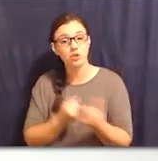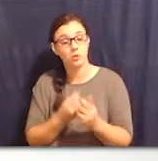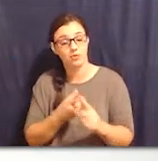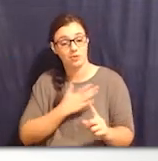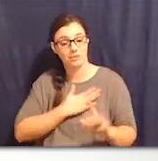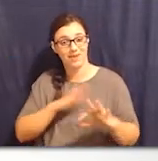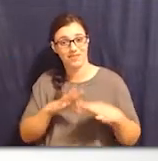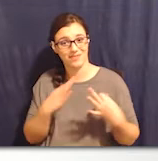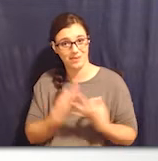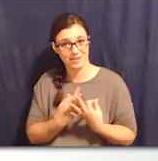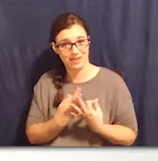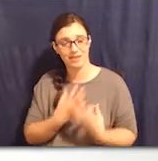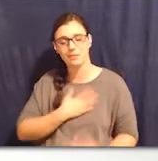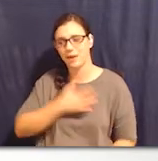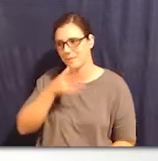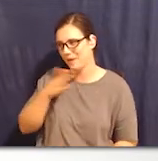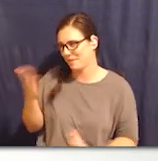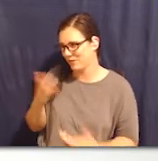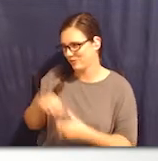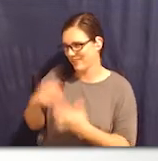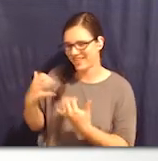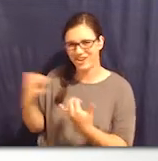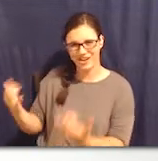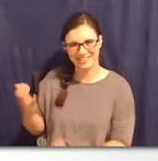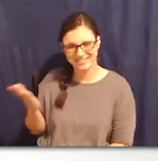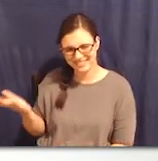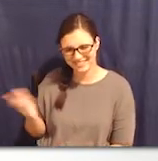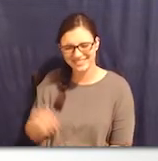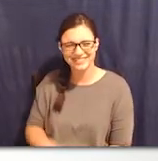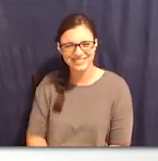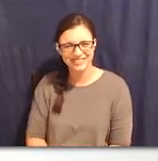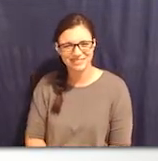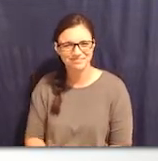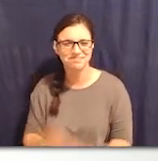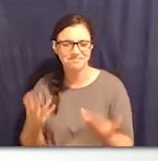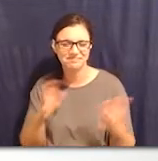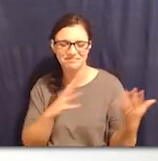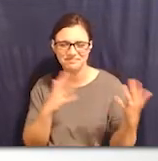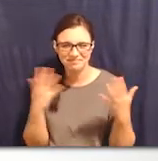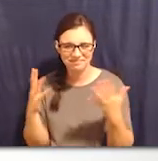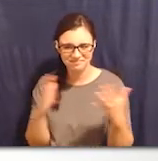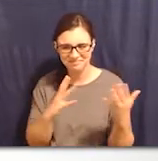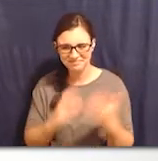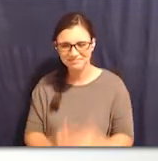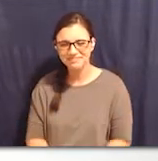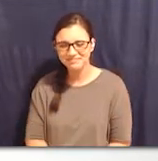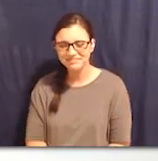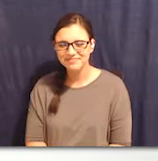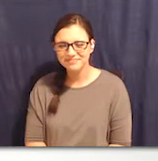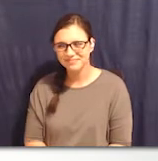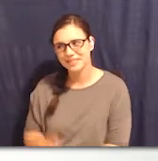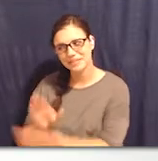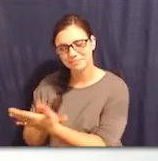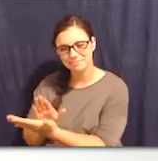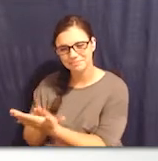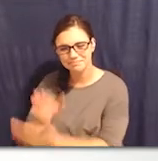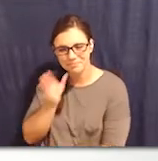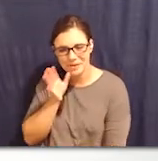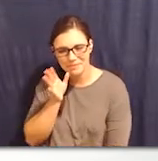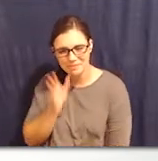potential. Support from my family, and my mom is right here in the audience.